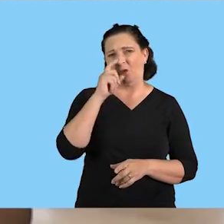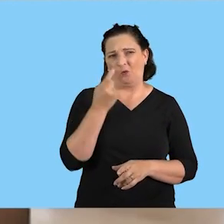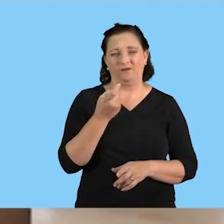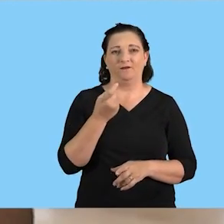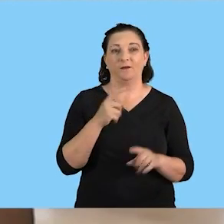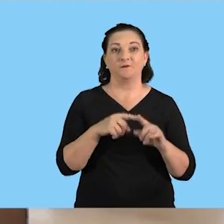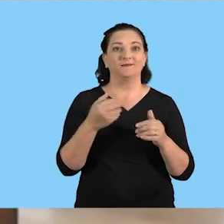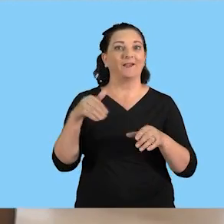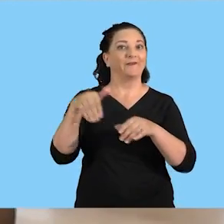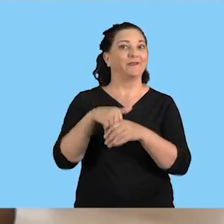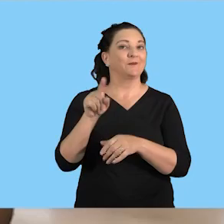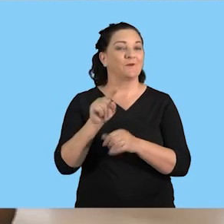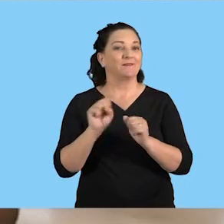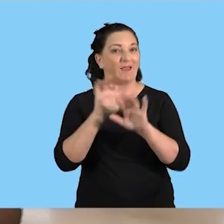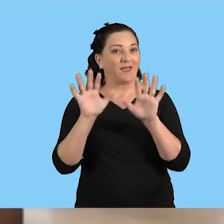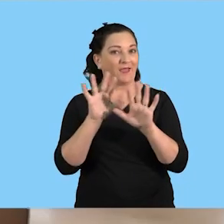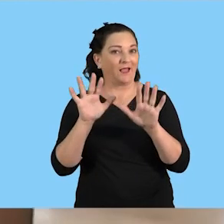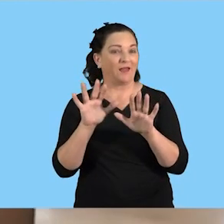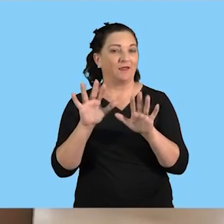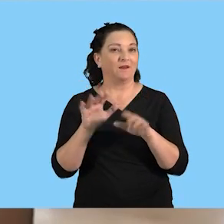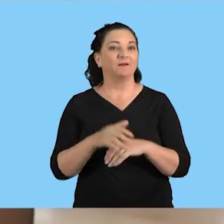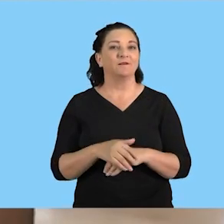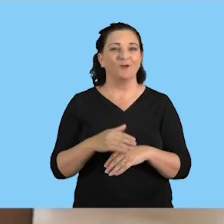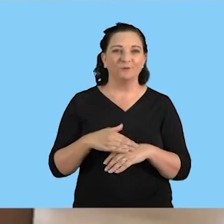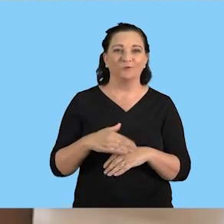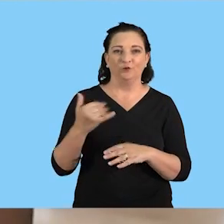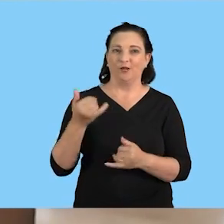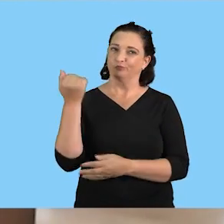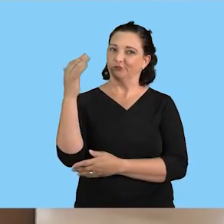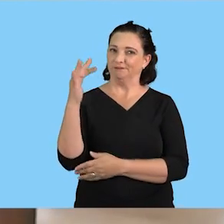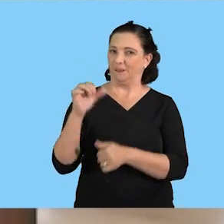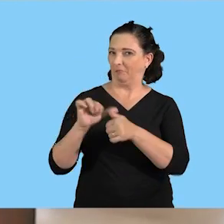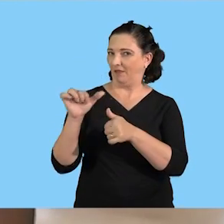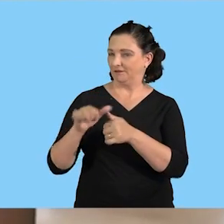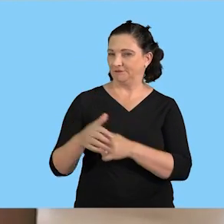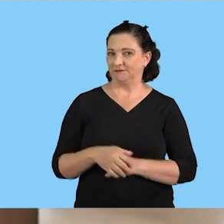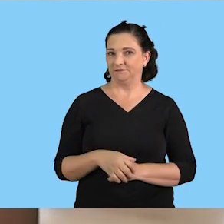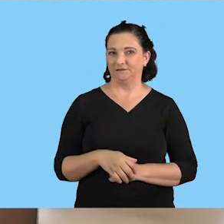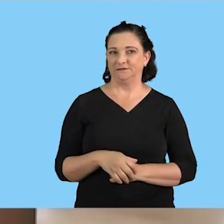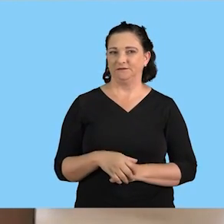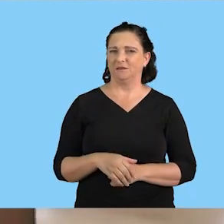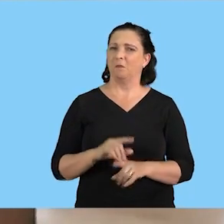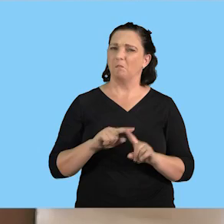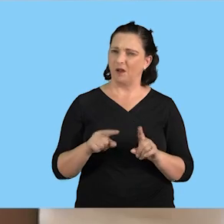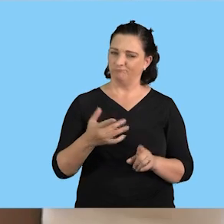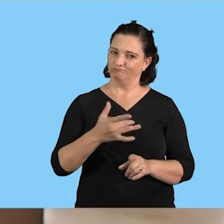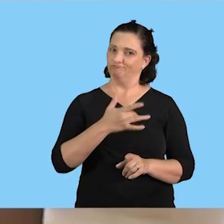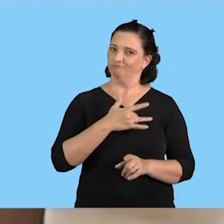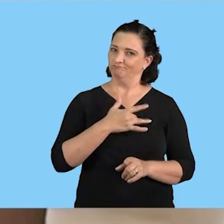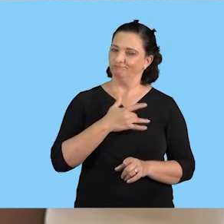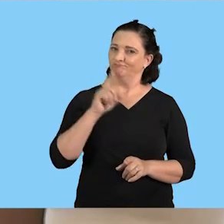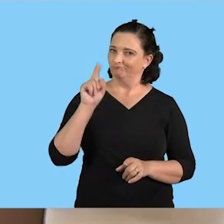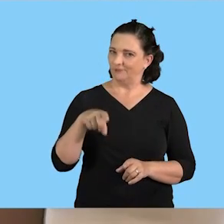dull. So by bringing in color, and then it enhances the whole presentation. It needs to be